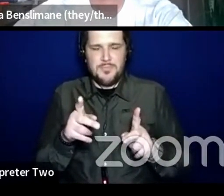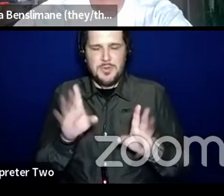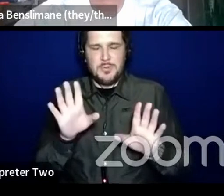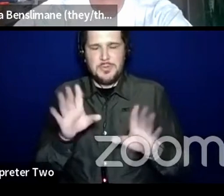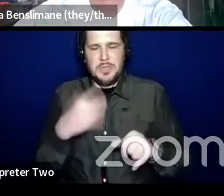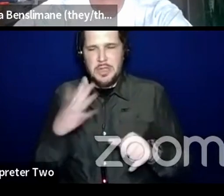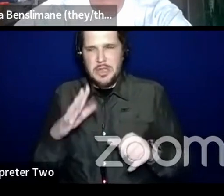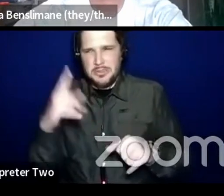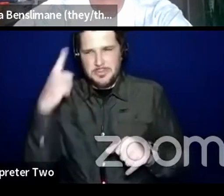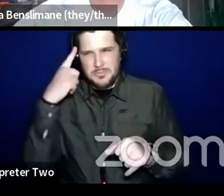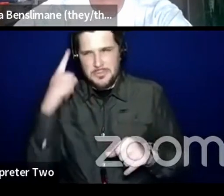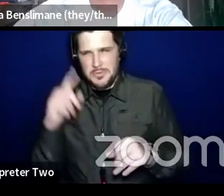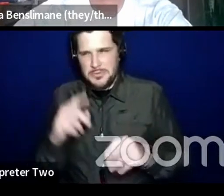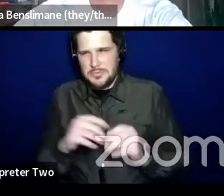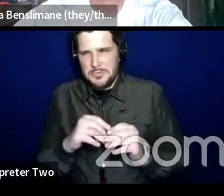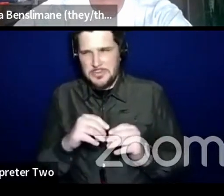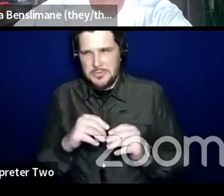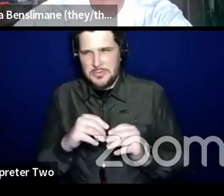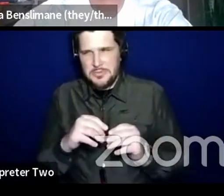thought.